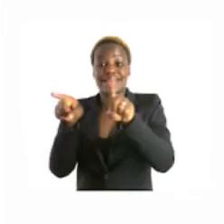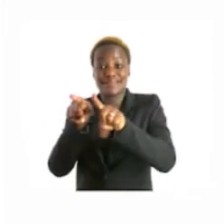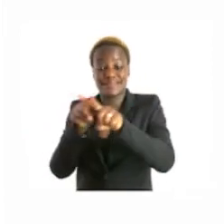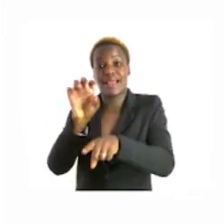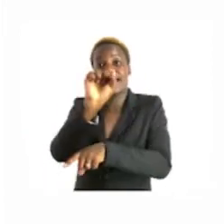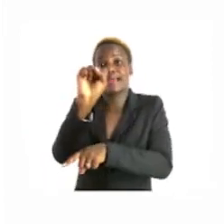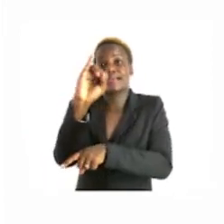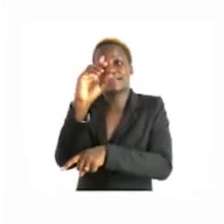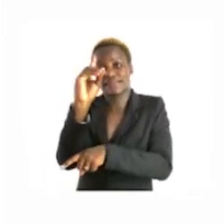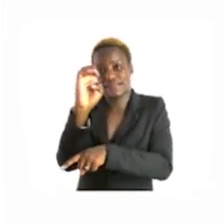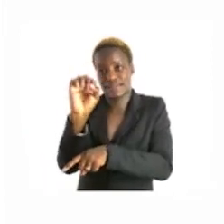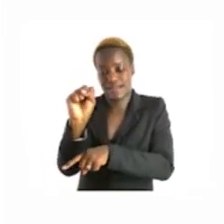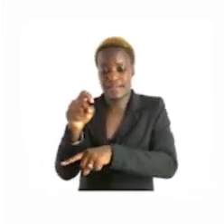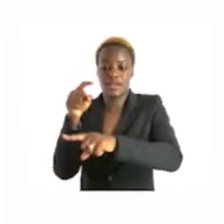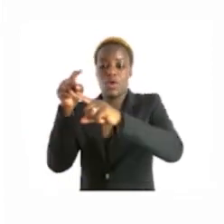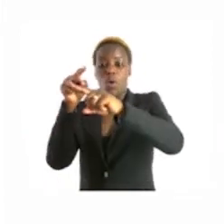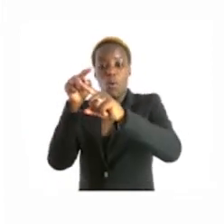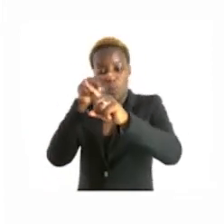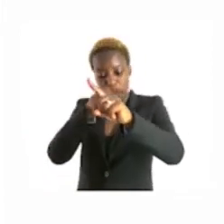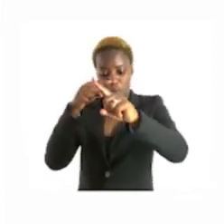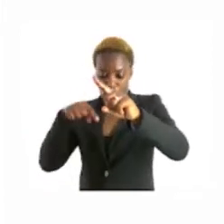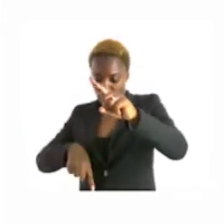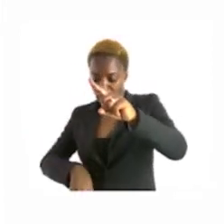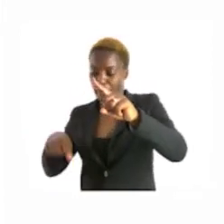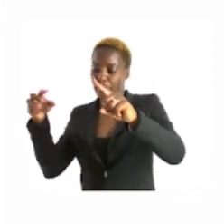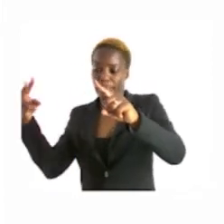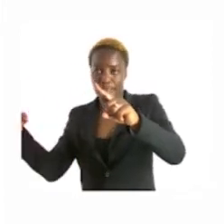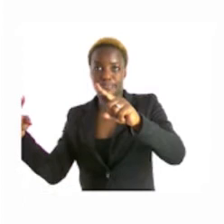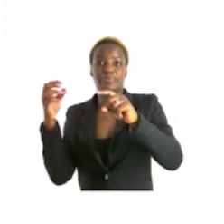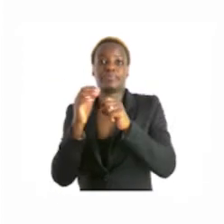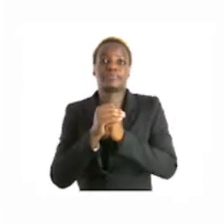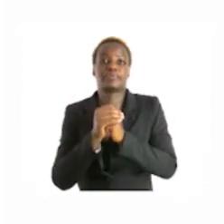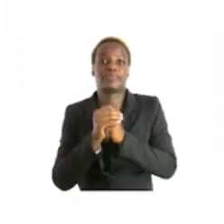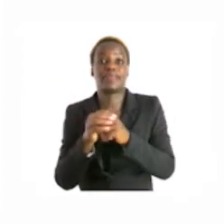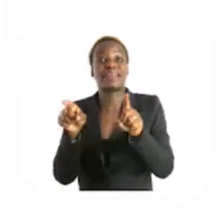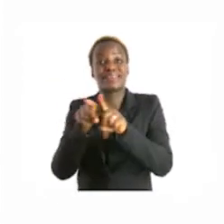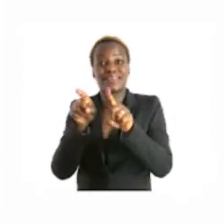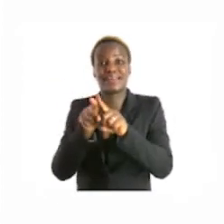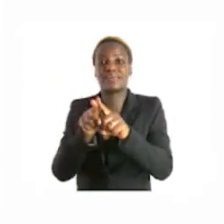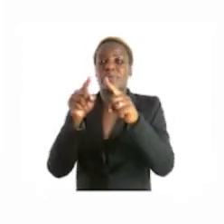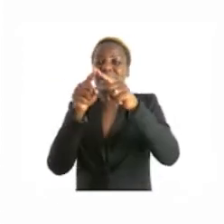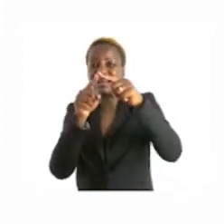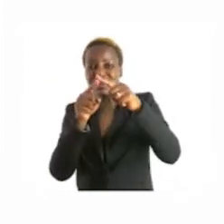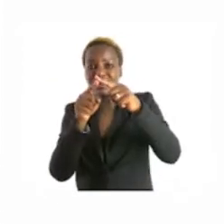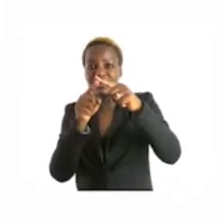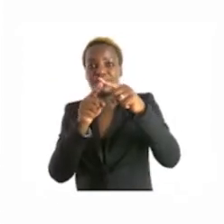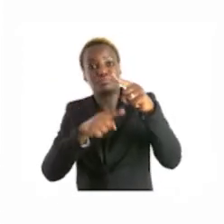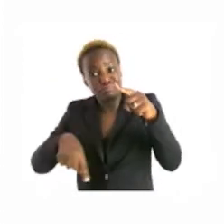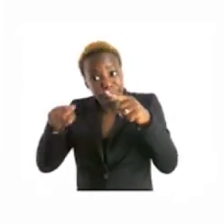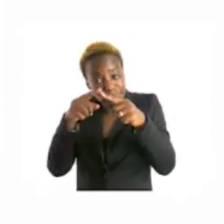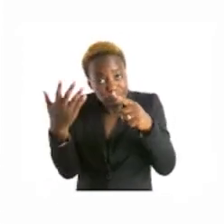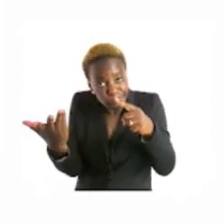a circle has. And then we move over to the rectangle. You also do the same as for the triangle. You count